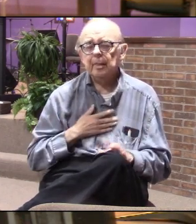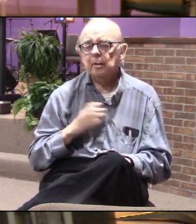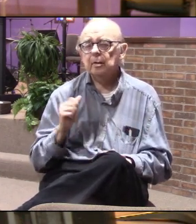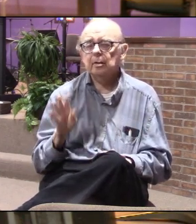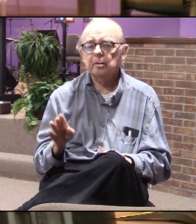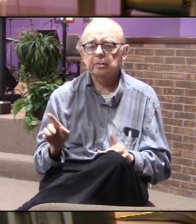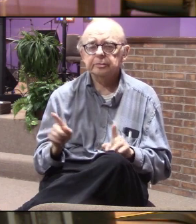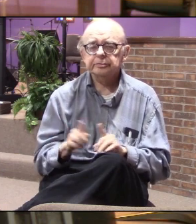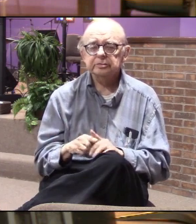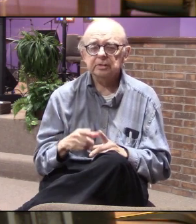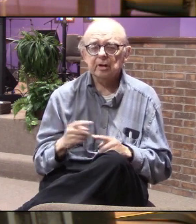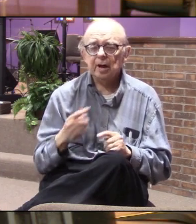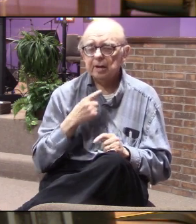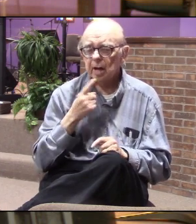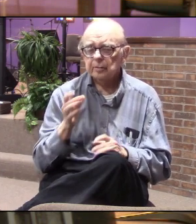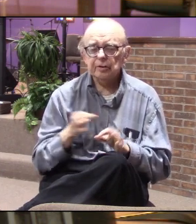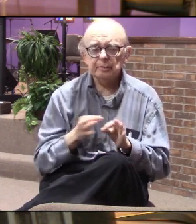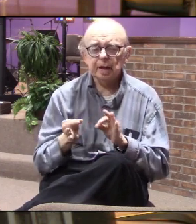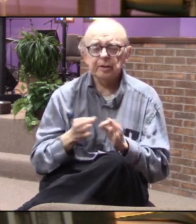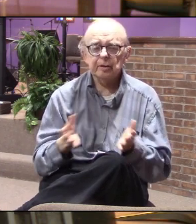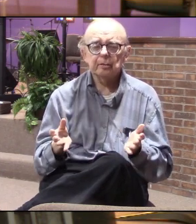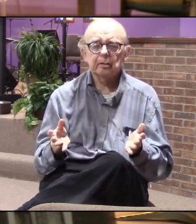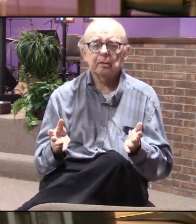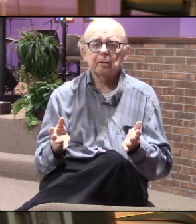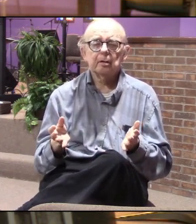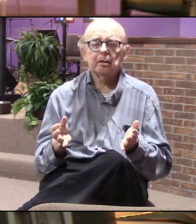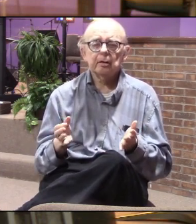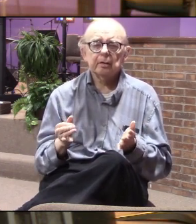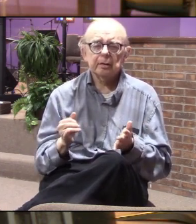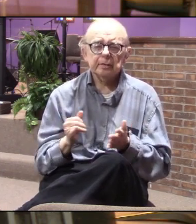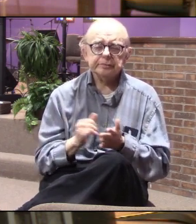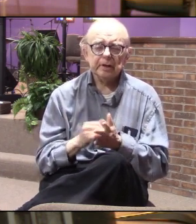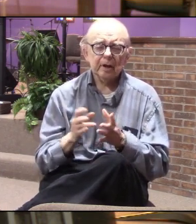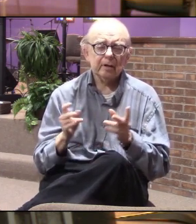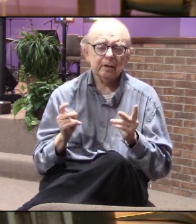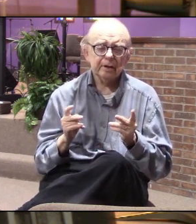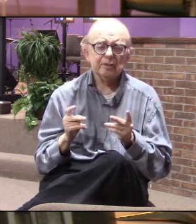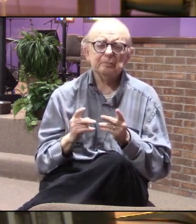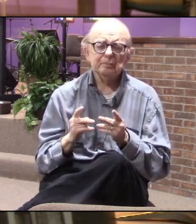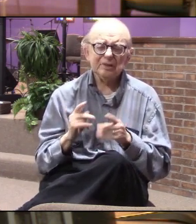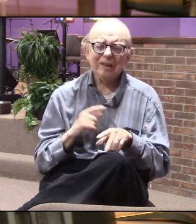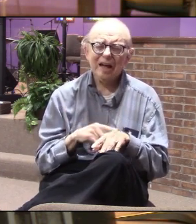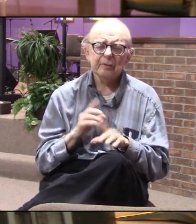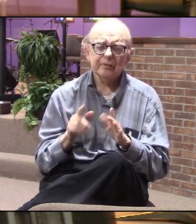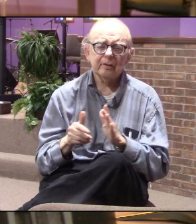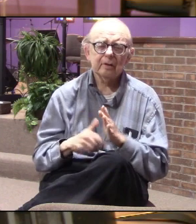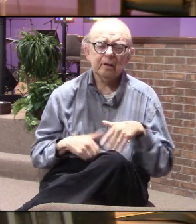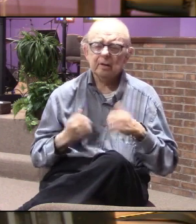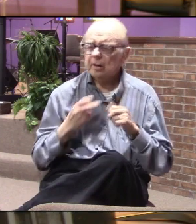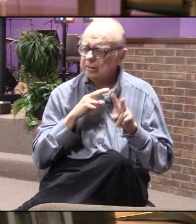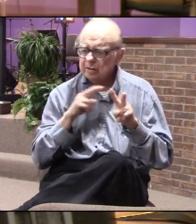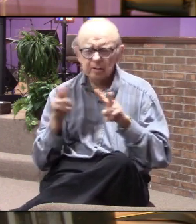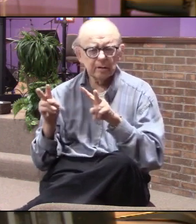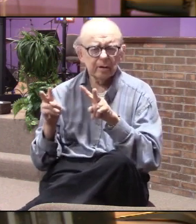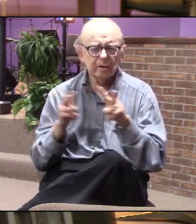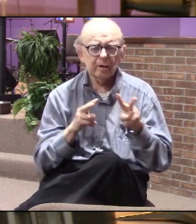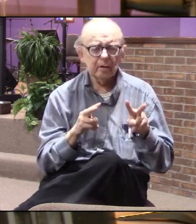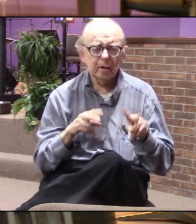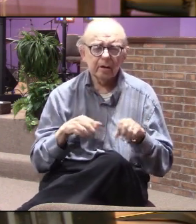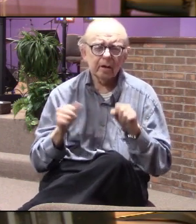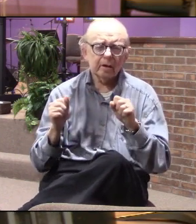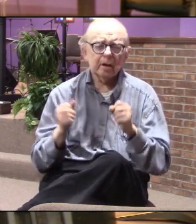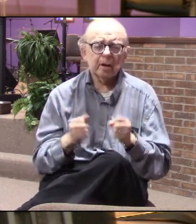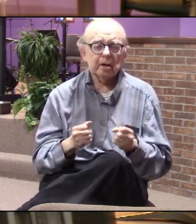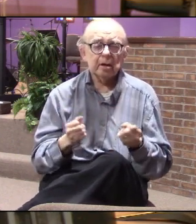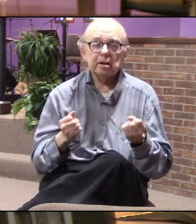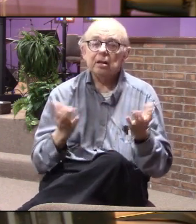job, as I've tried to tell you all, in this period of life, as you can look around, it takes a lot